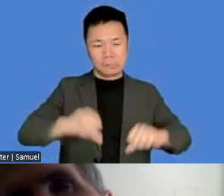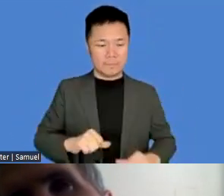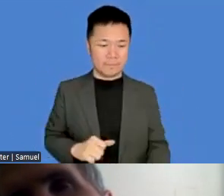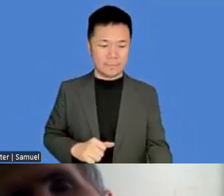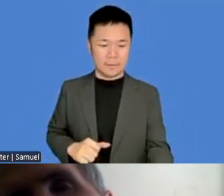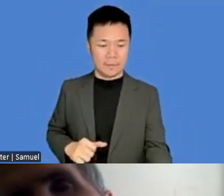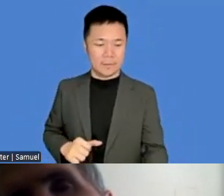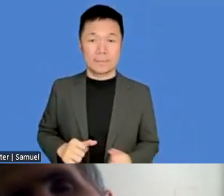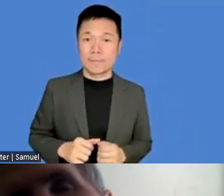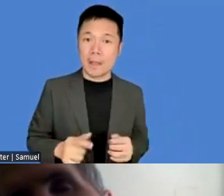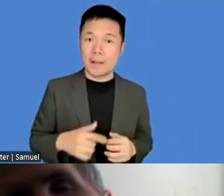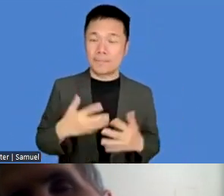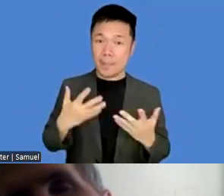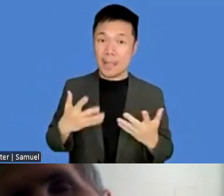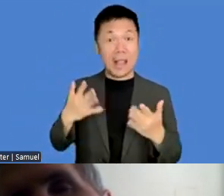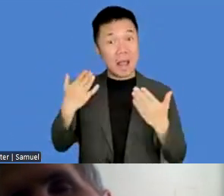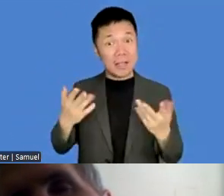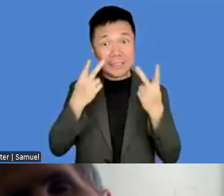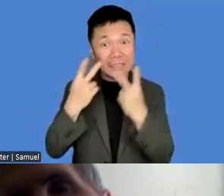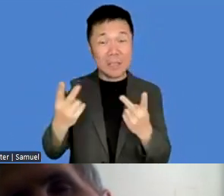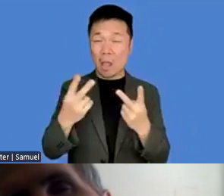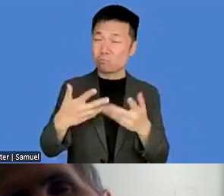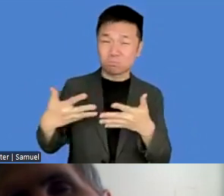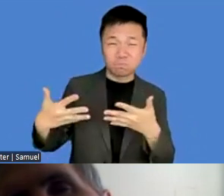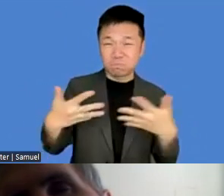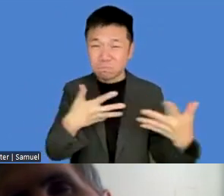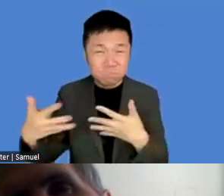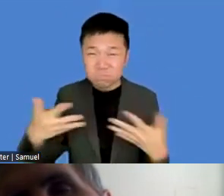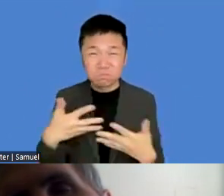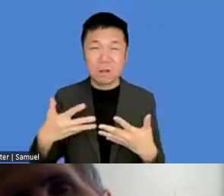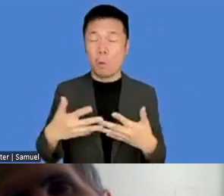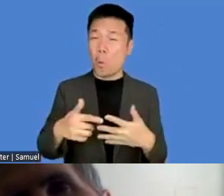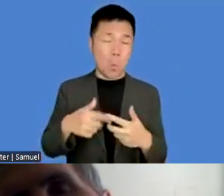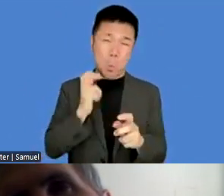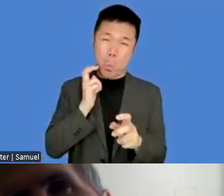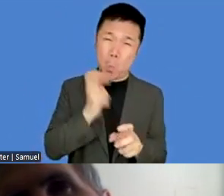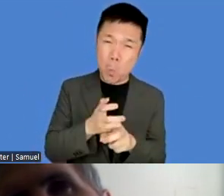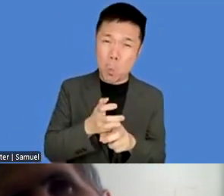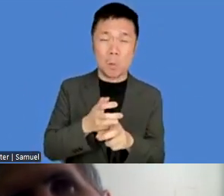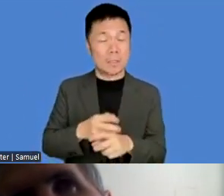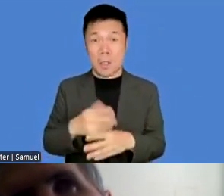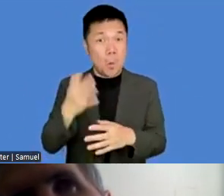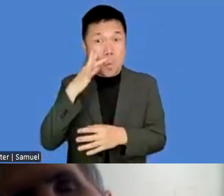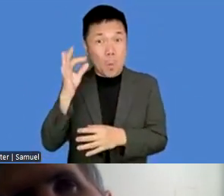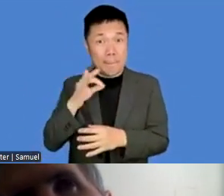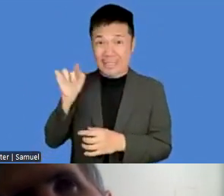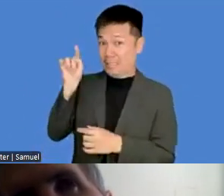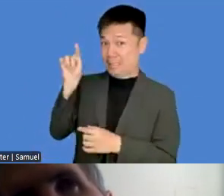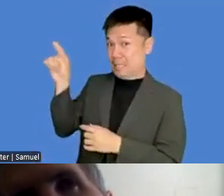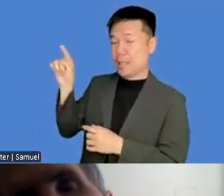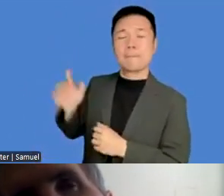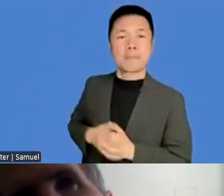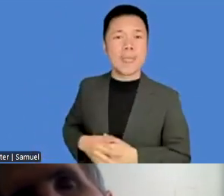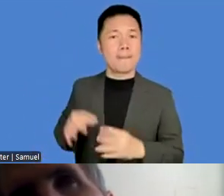So we are speaking about a very challenging context. According to Ministry of